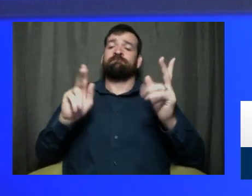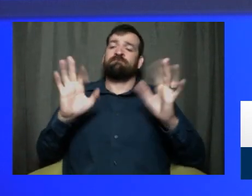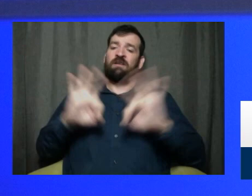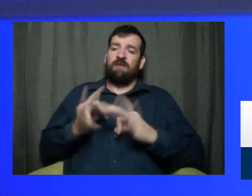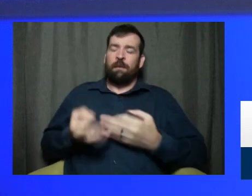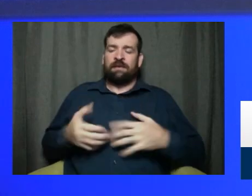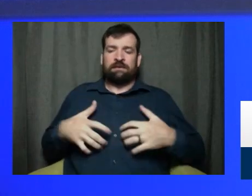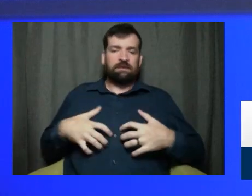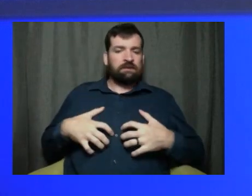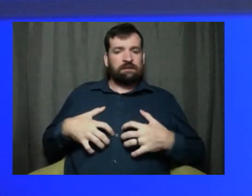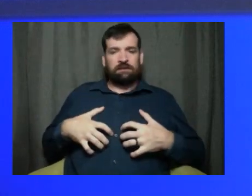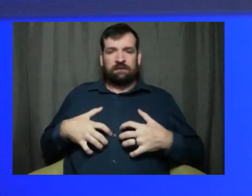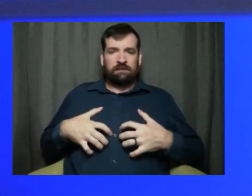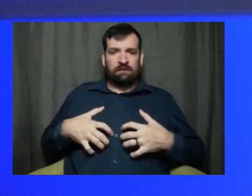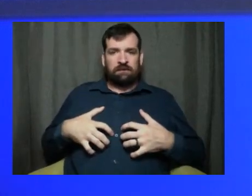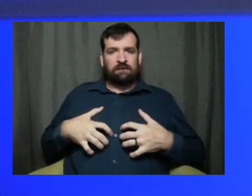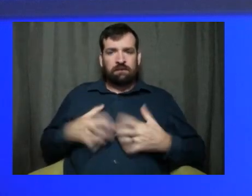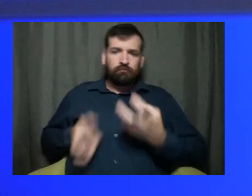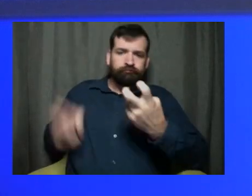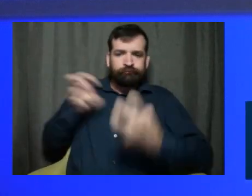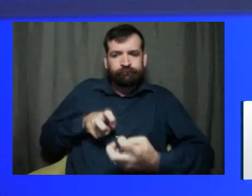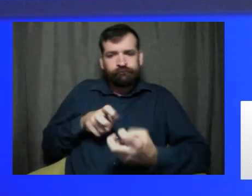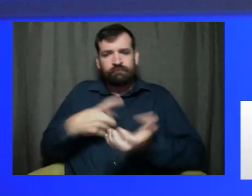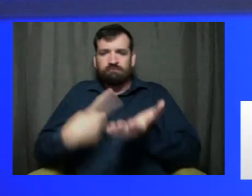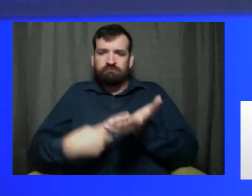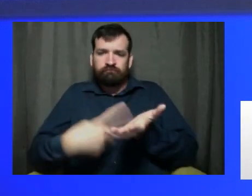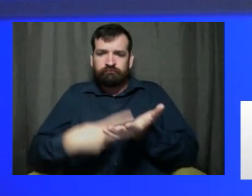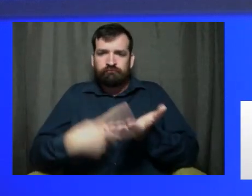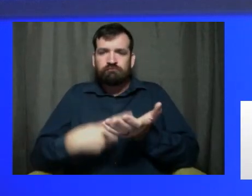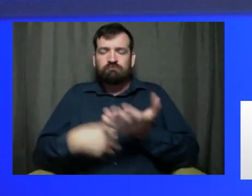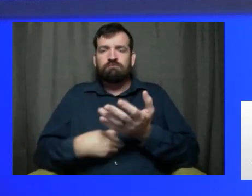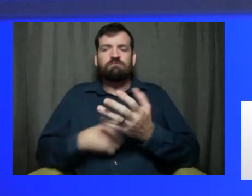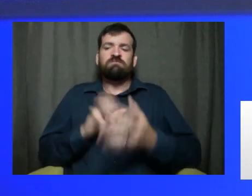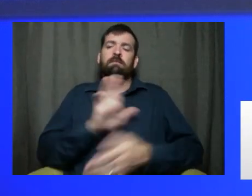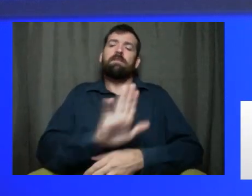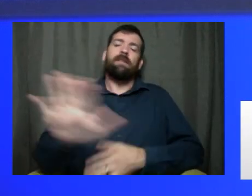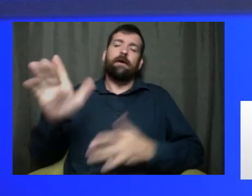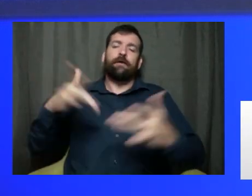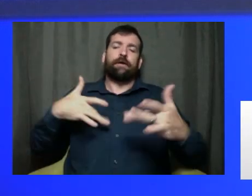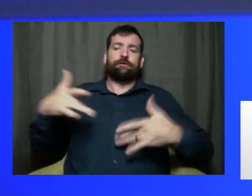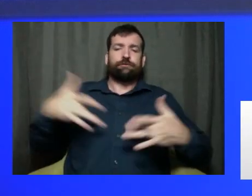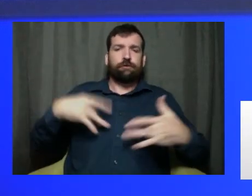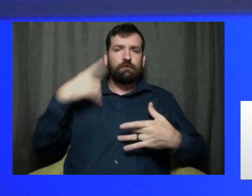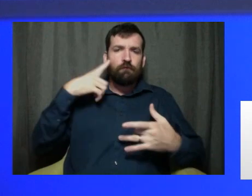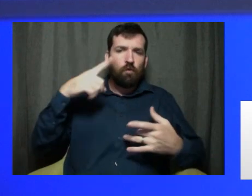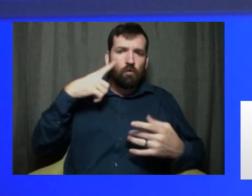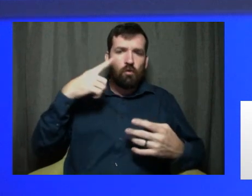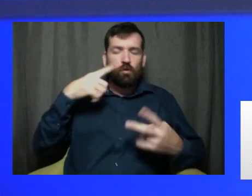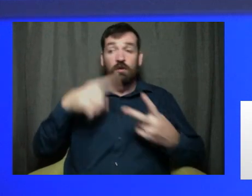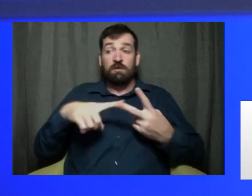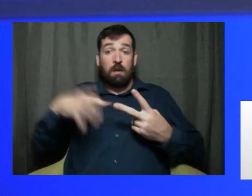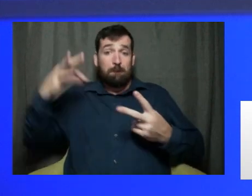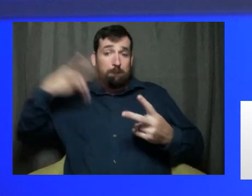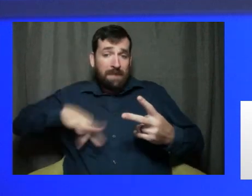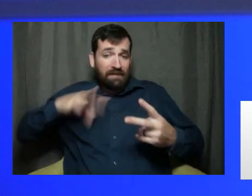have the newborn screen, I sit down with them, we talk through what their concerns are and the potential benefits to their child, and what it means